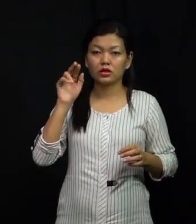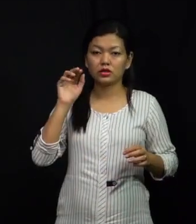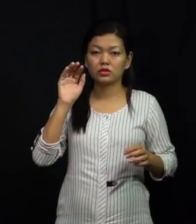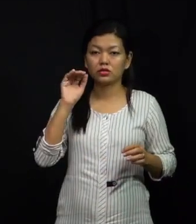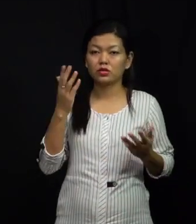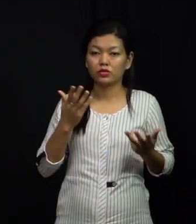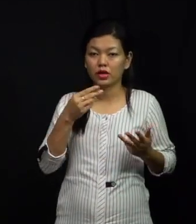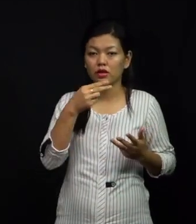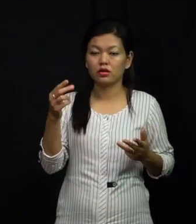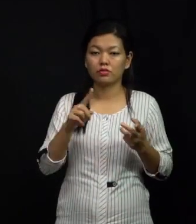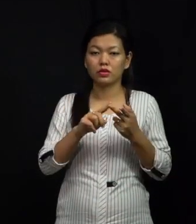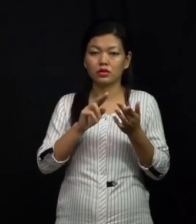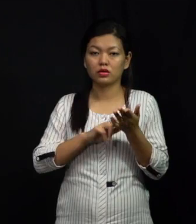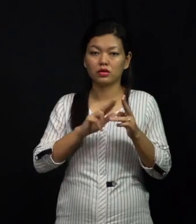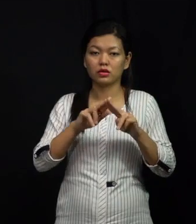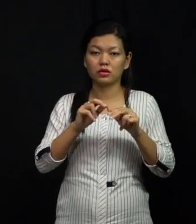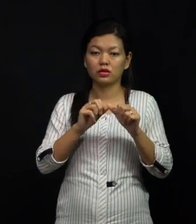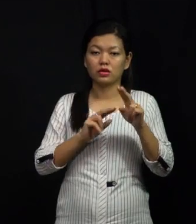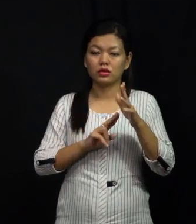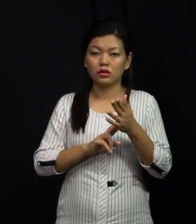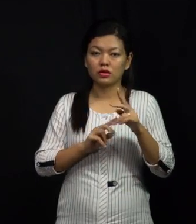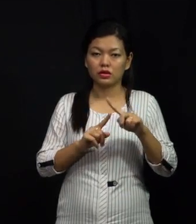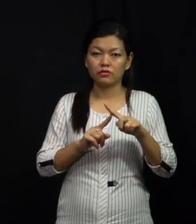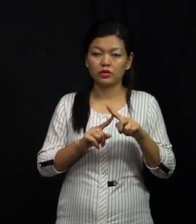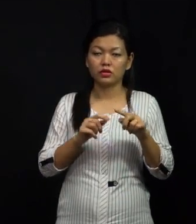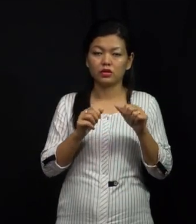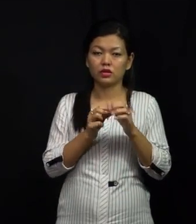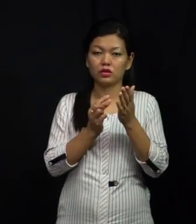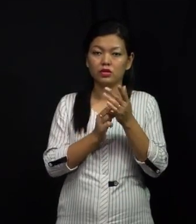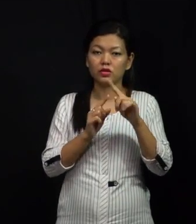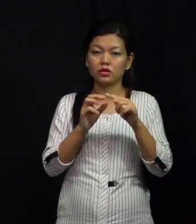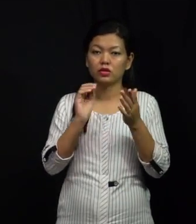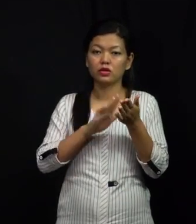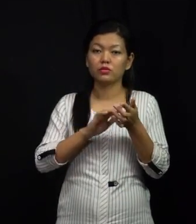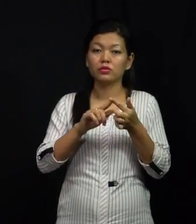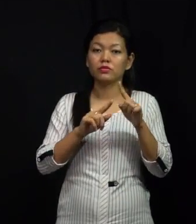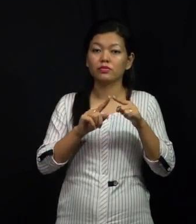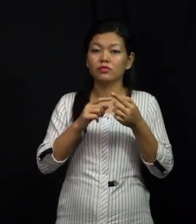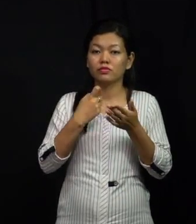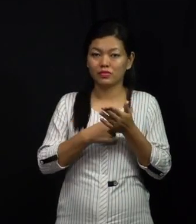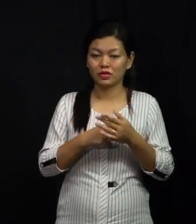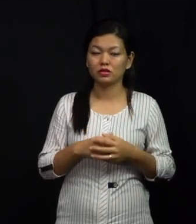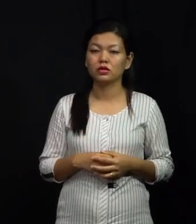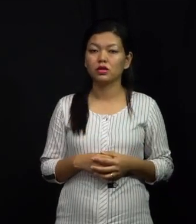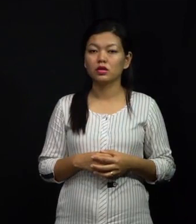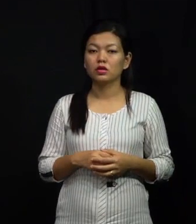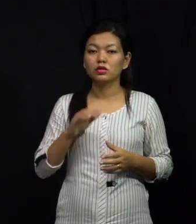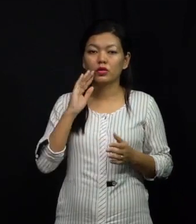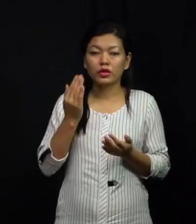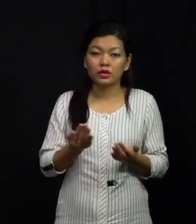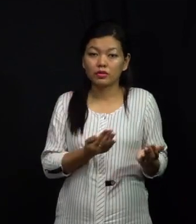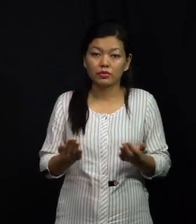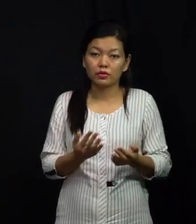measured, and it seems they really grow in height also, right? And they grow greatly in weight also.